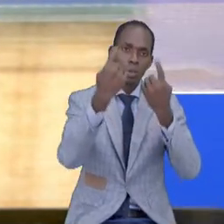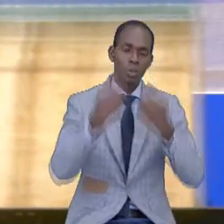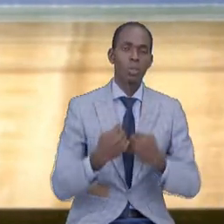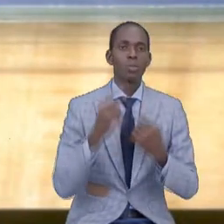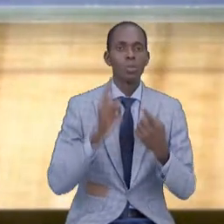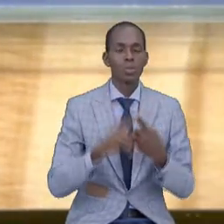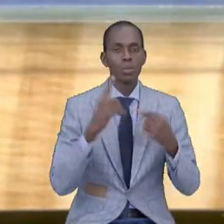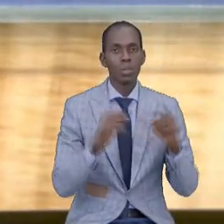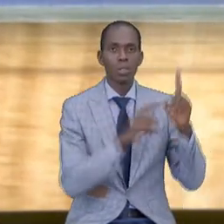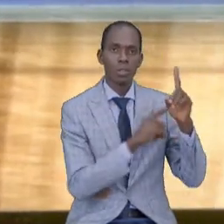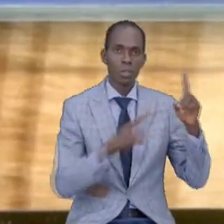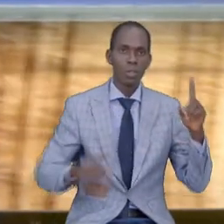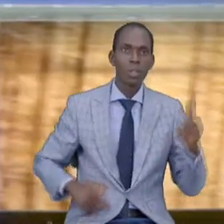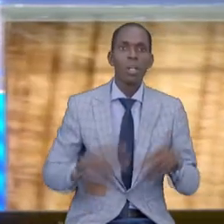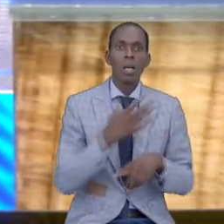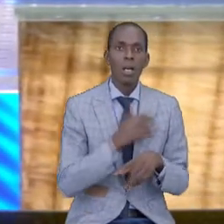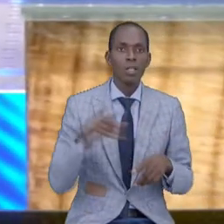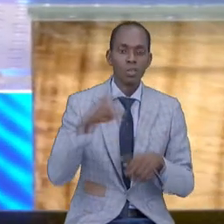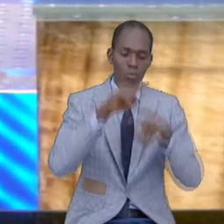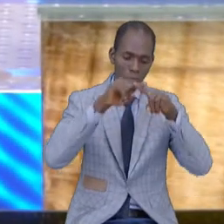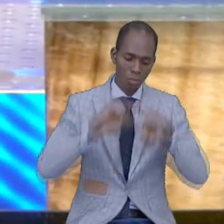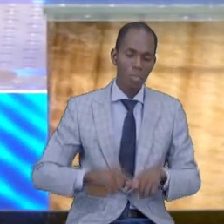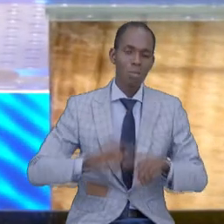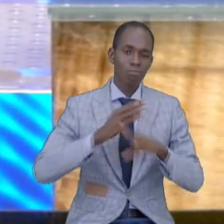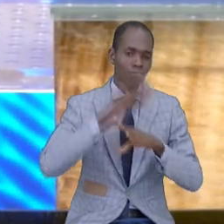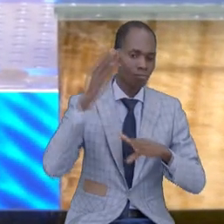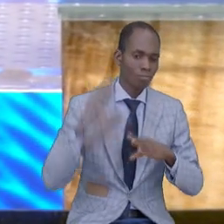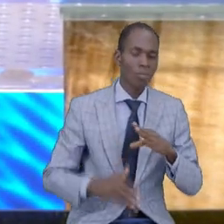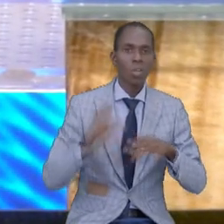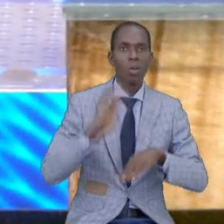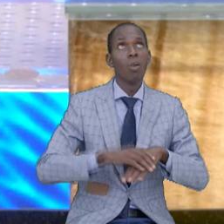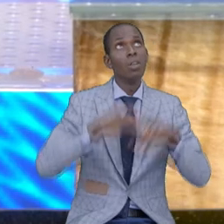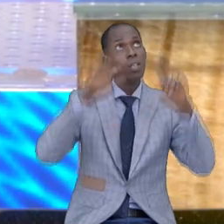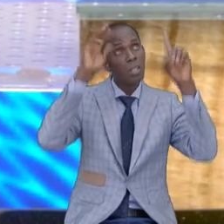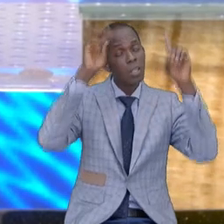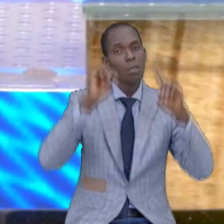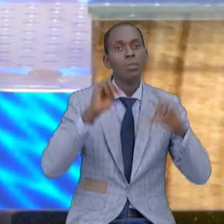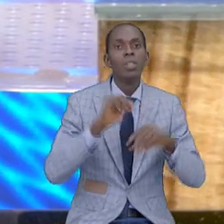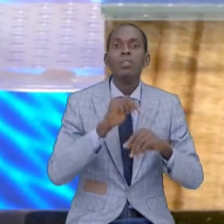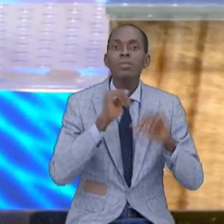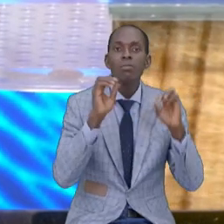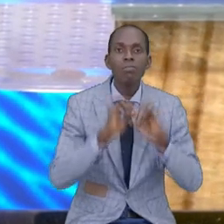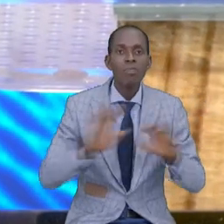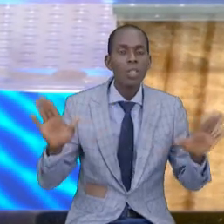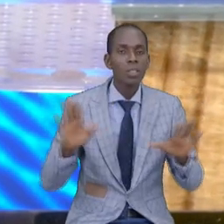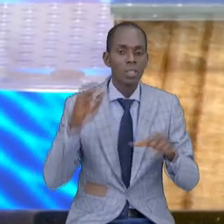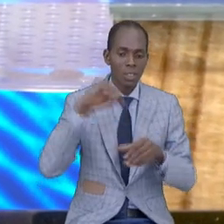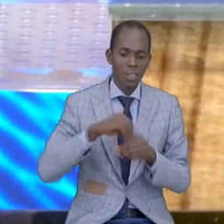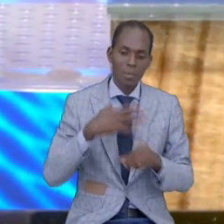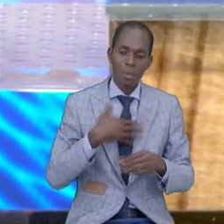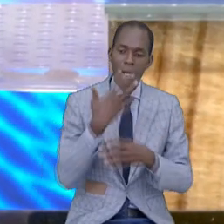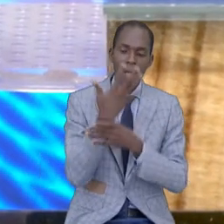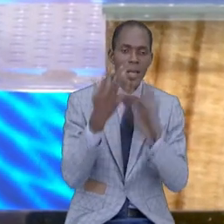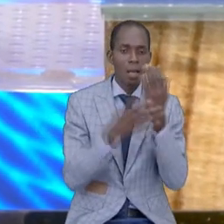the Lord and you rely completely on Him. Nothing in my hands